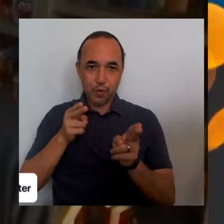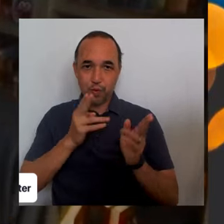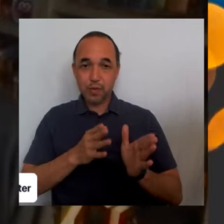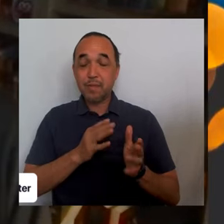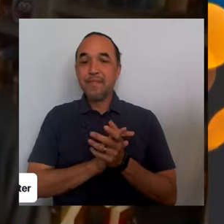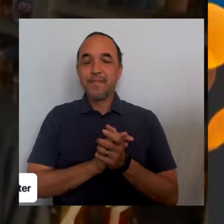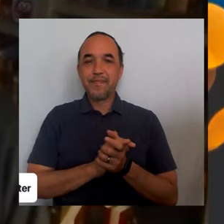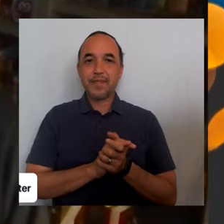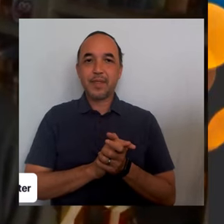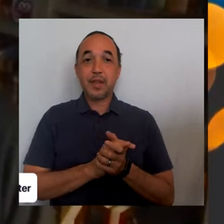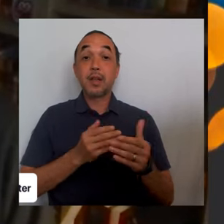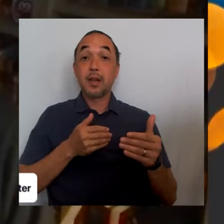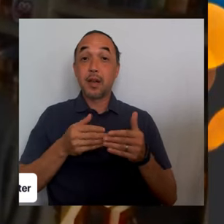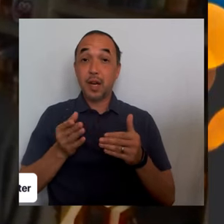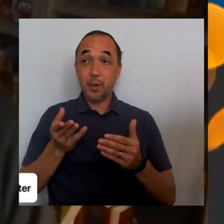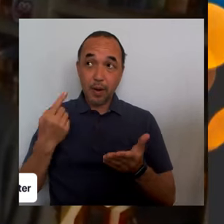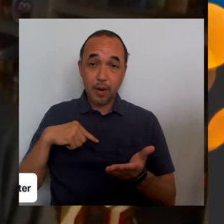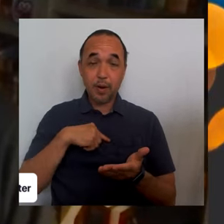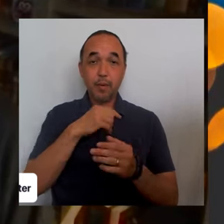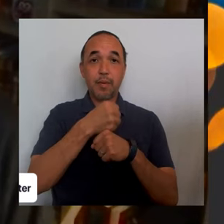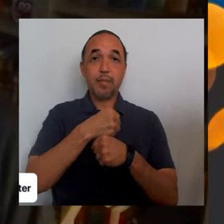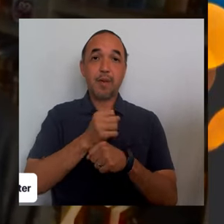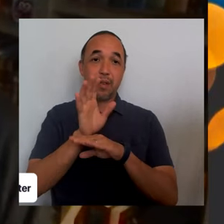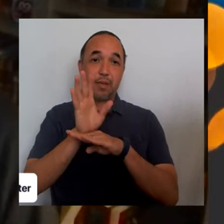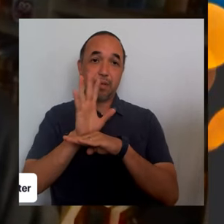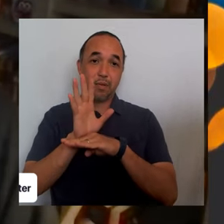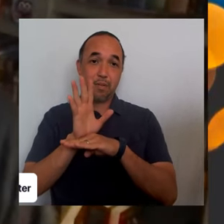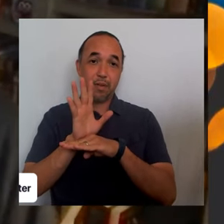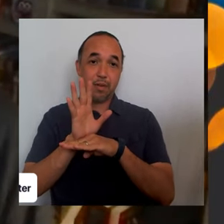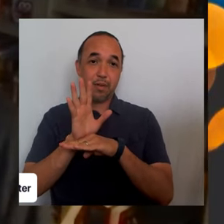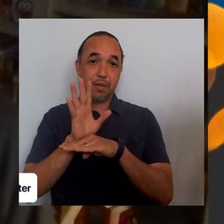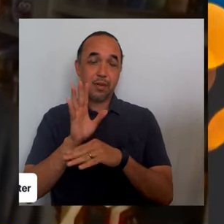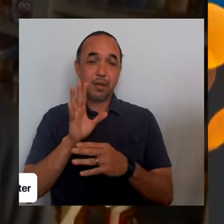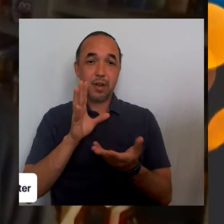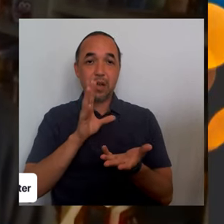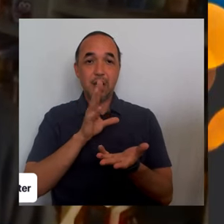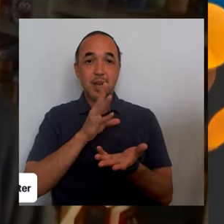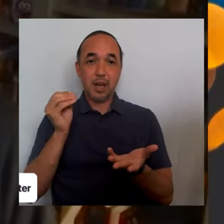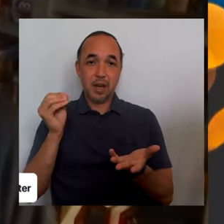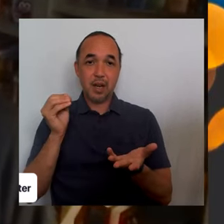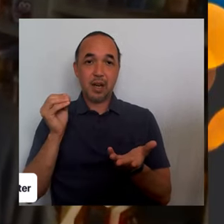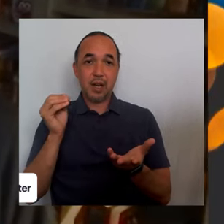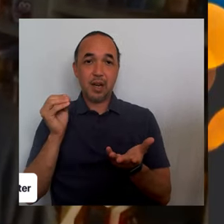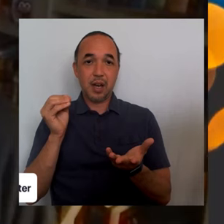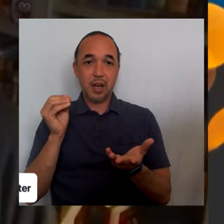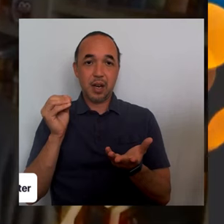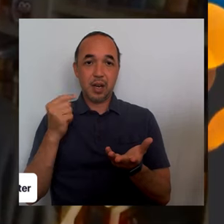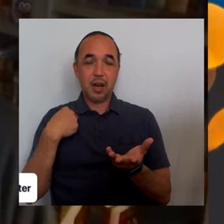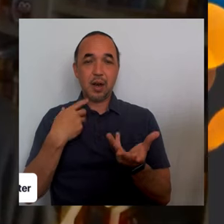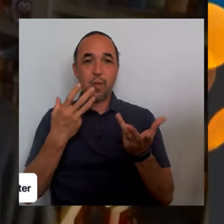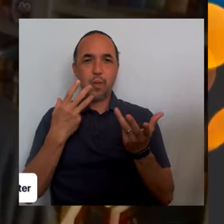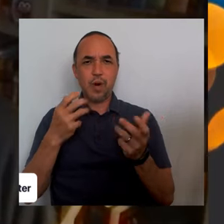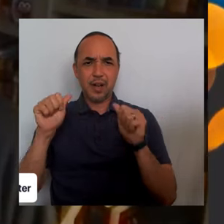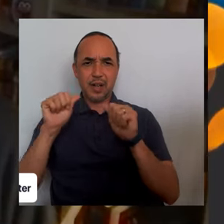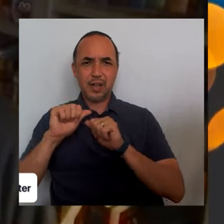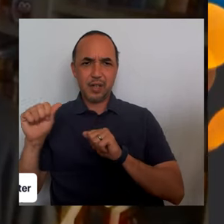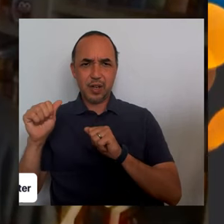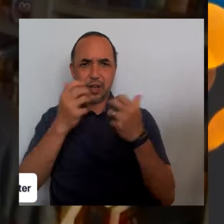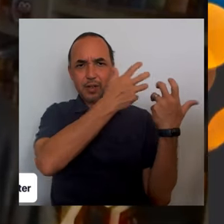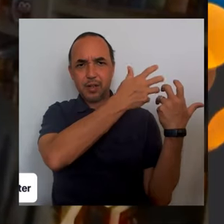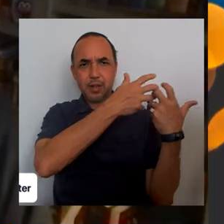made these documentaries, and I wanted, and they as well, to incorporate science into it. And